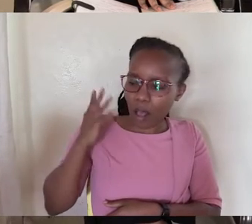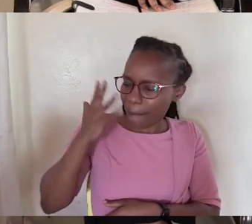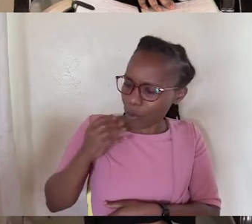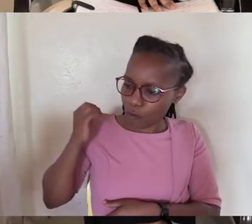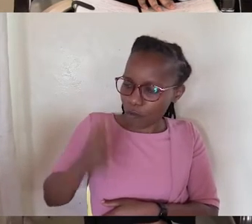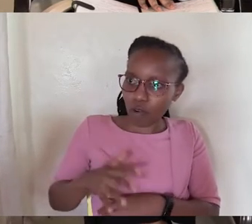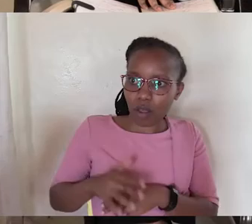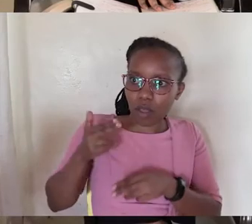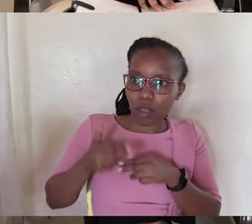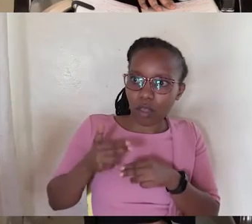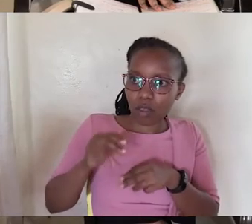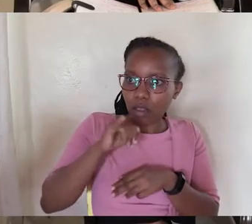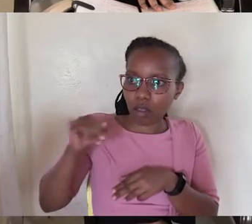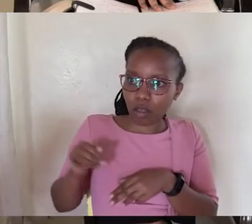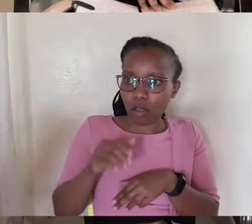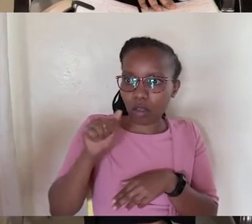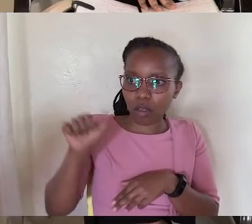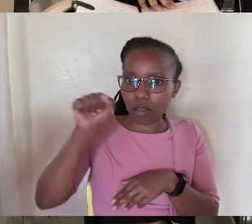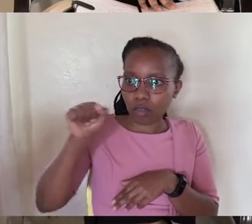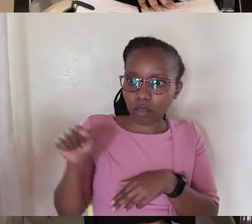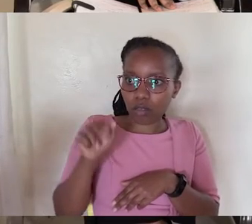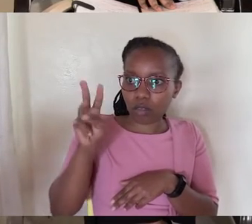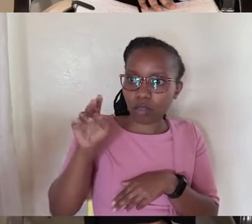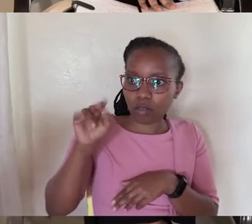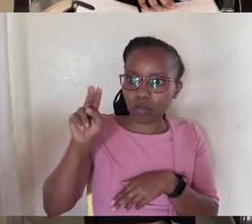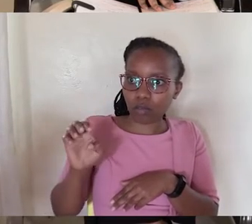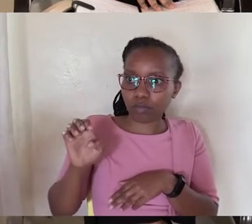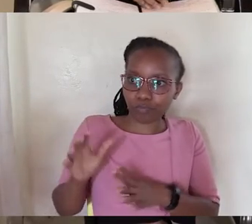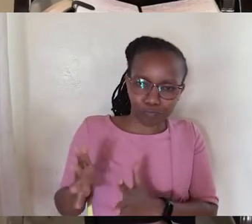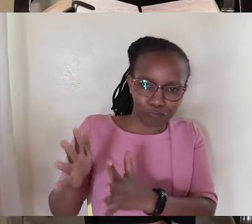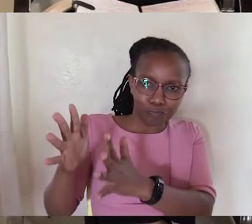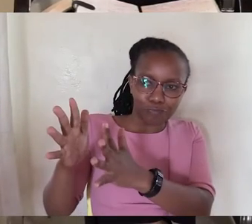so beautiful. Her name is Jasmine. She's just a flower. Thank you. Feel free to clap for me.